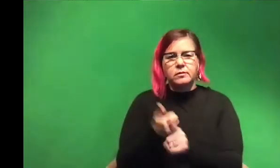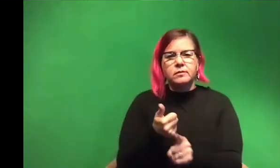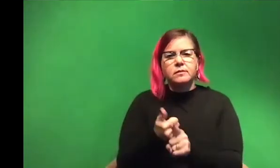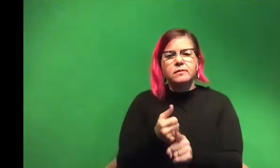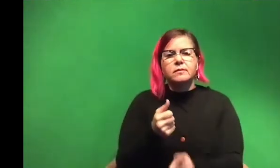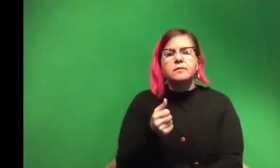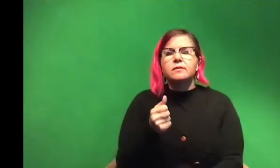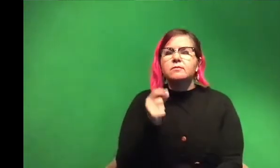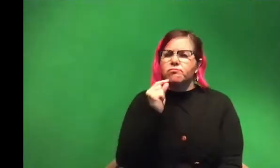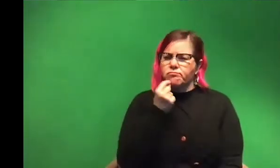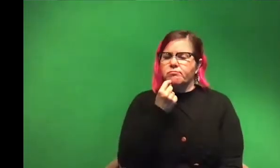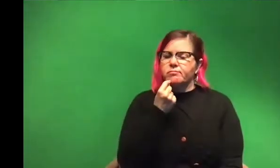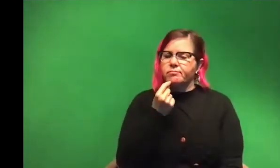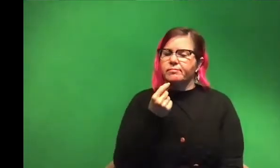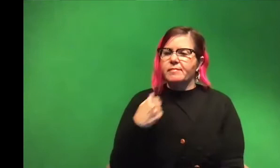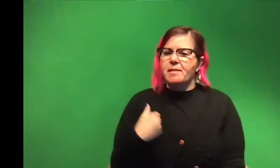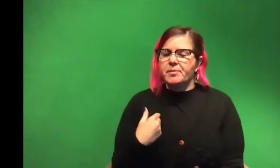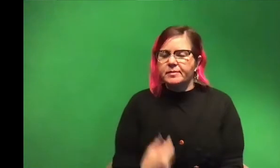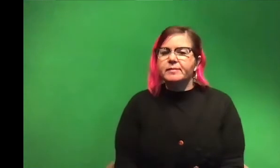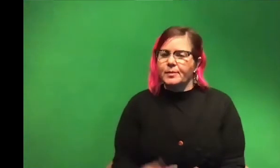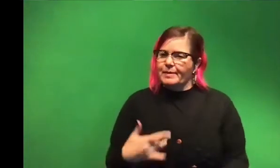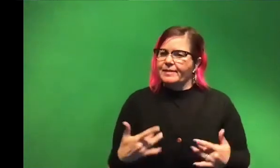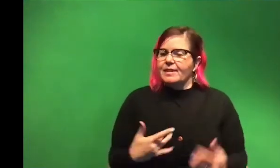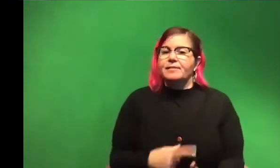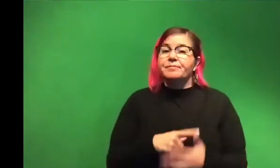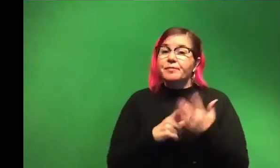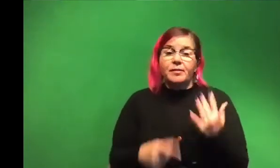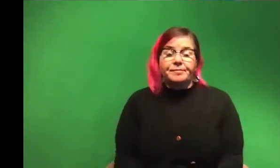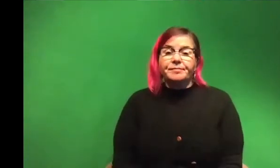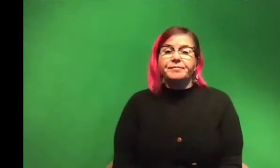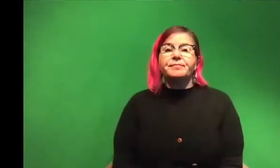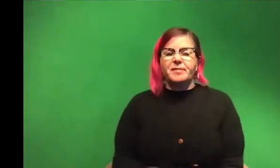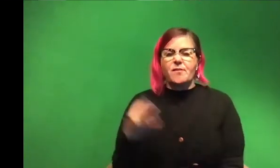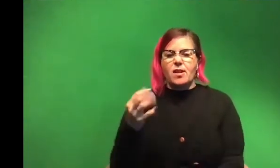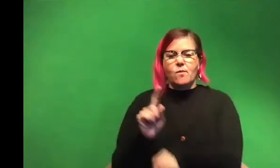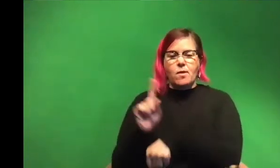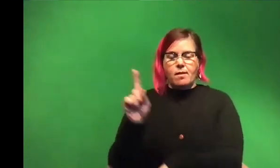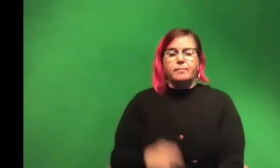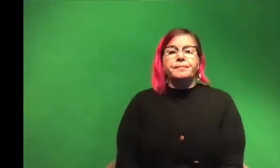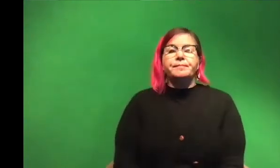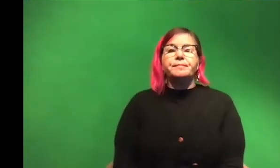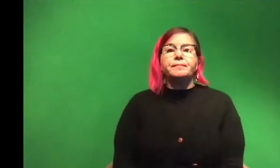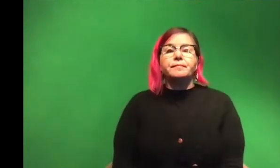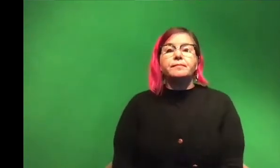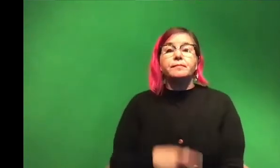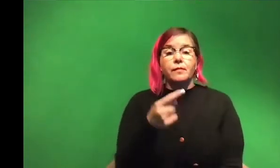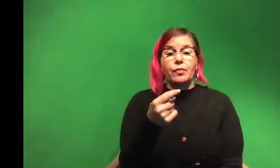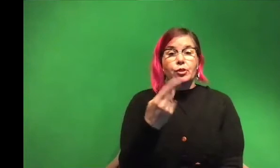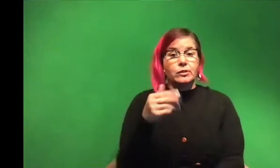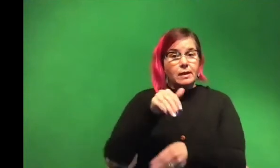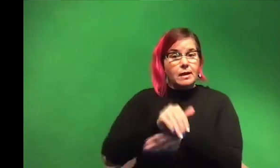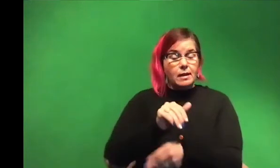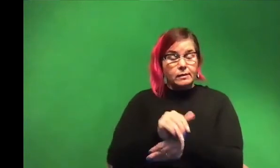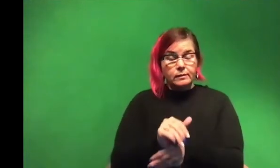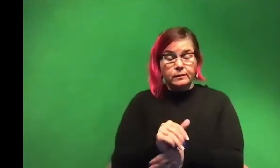so cool, and I'm super excited about that. That's Friday at 1. Also on Thursday night, we're going to